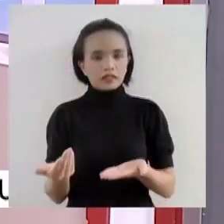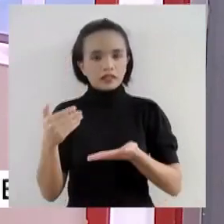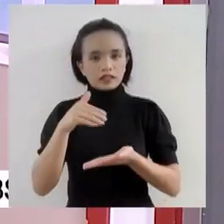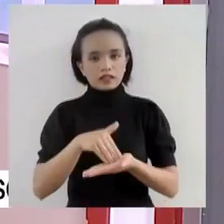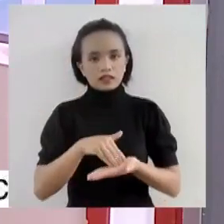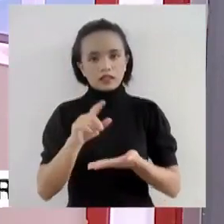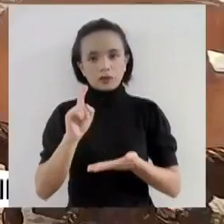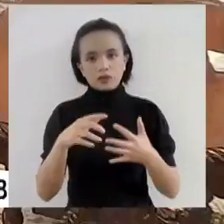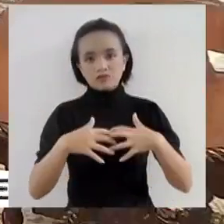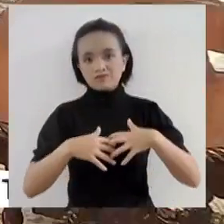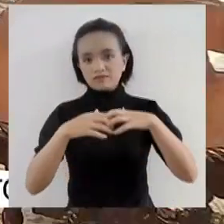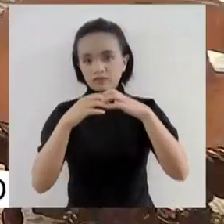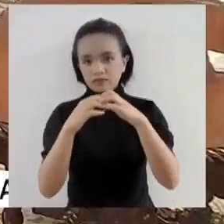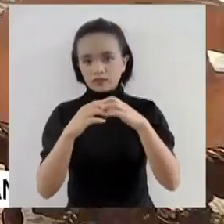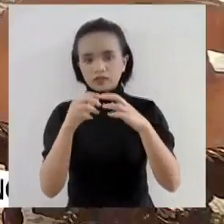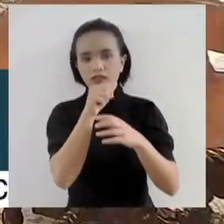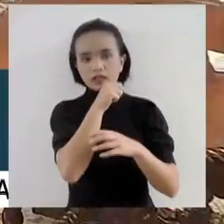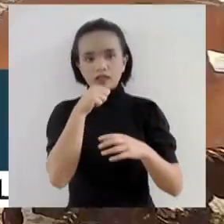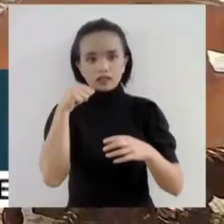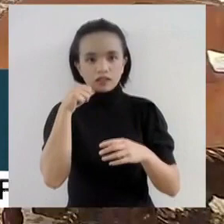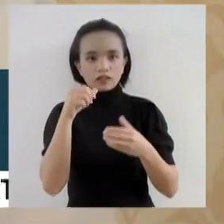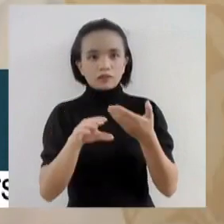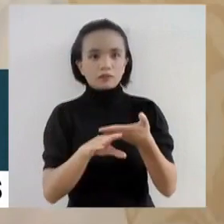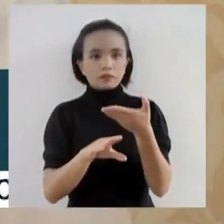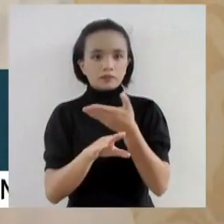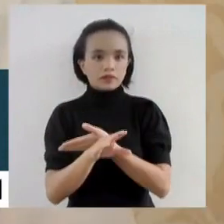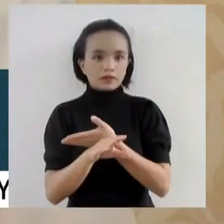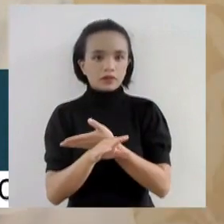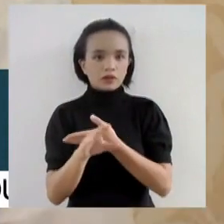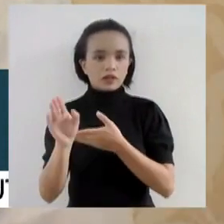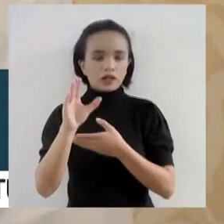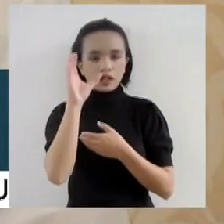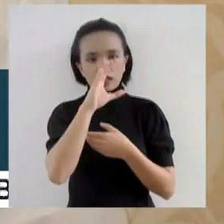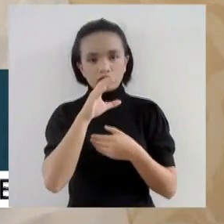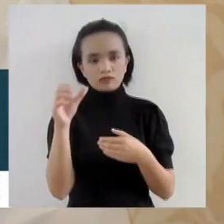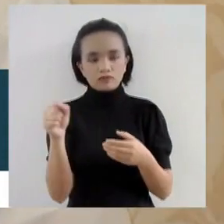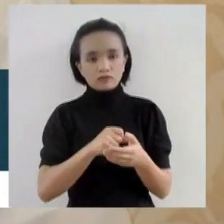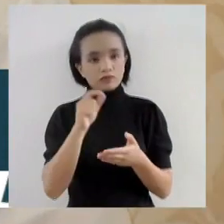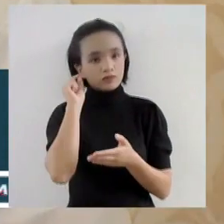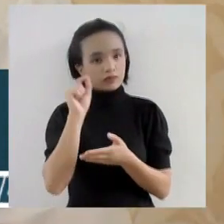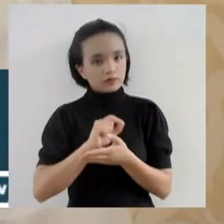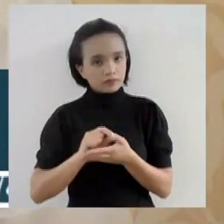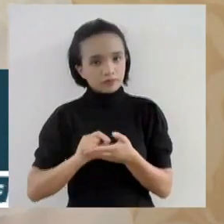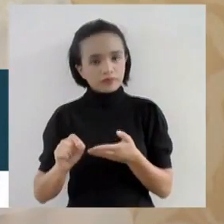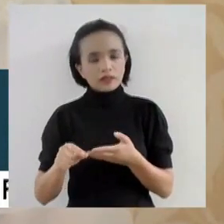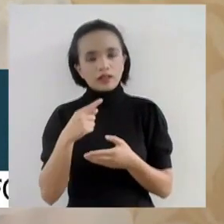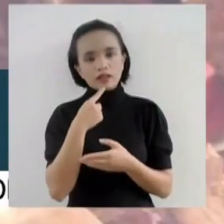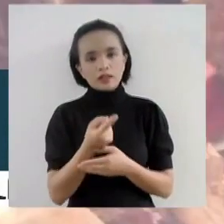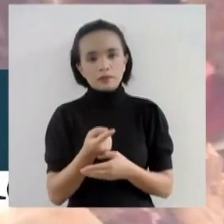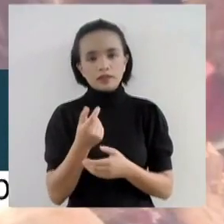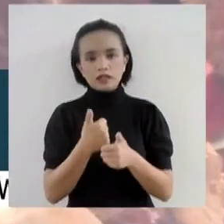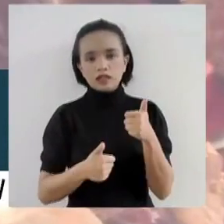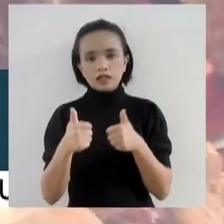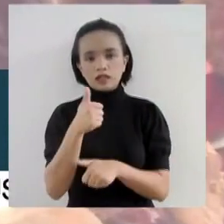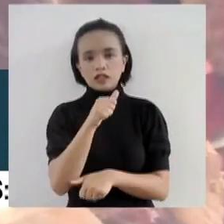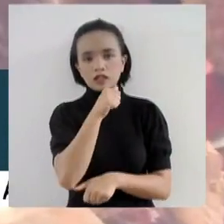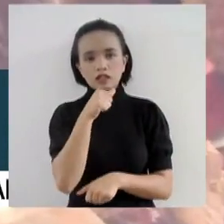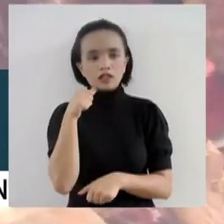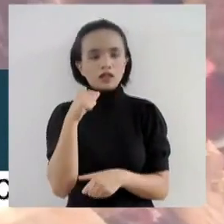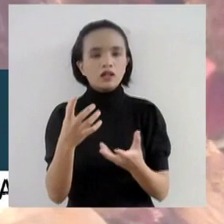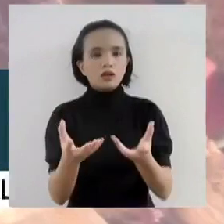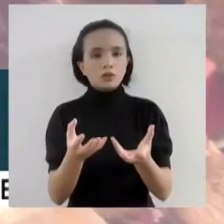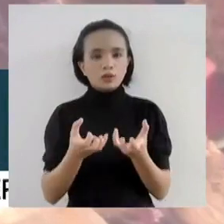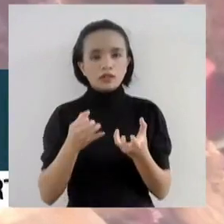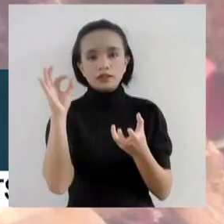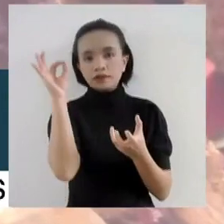Department before he designates a full-time secretary for it. The concurrent agriculture chief says he also wants to help Filipino farmers